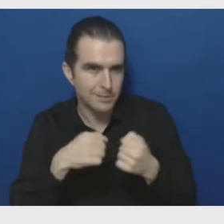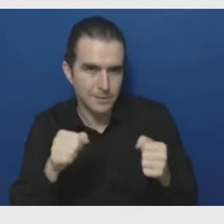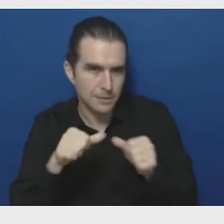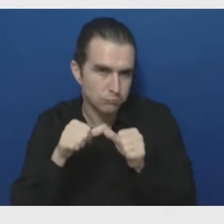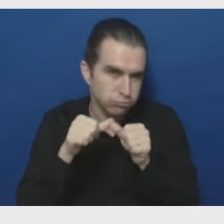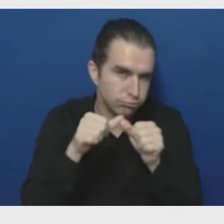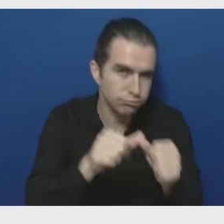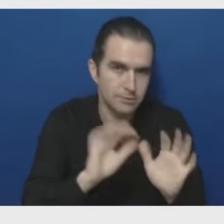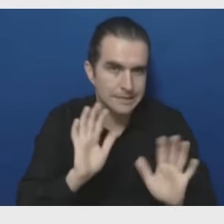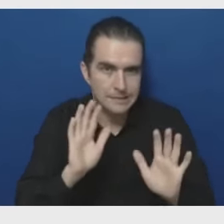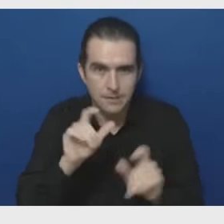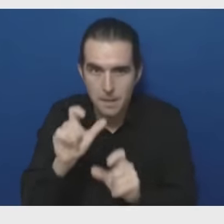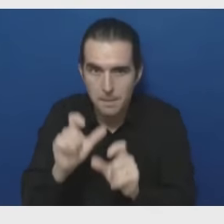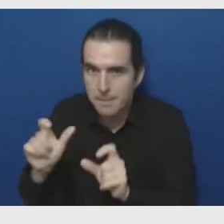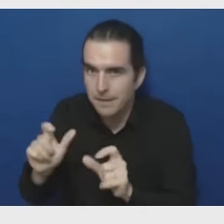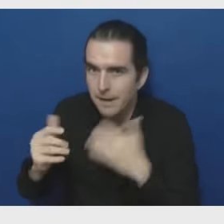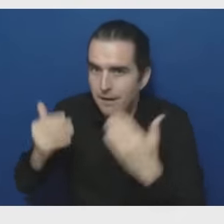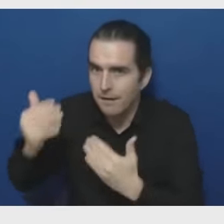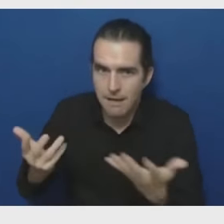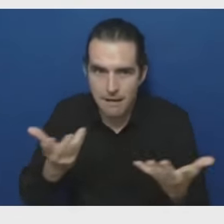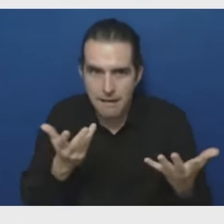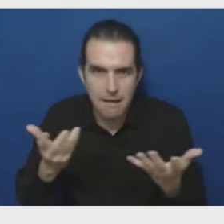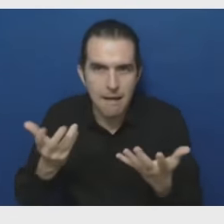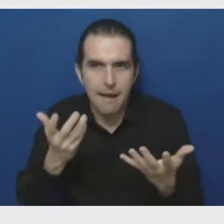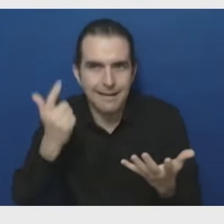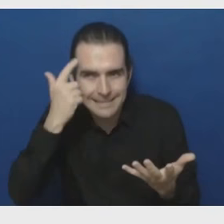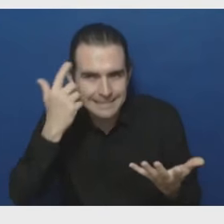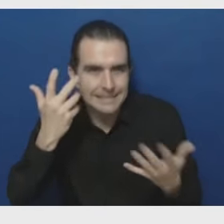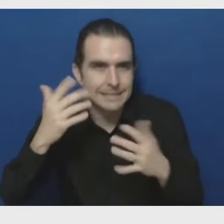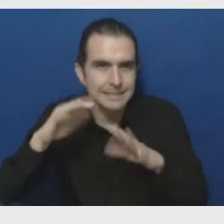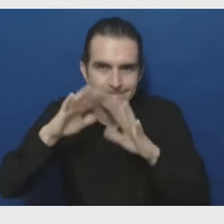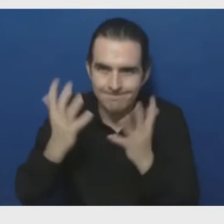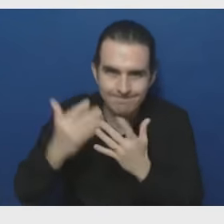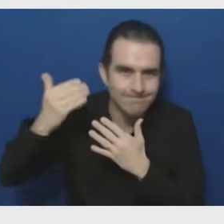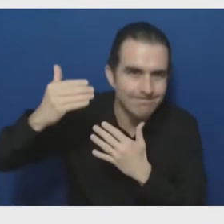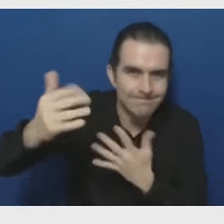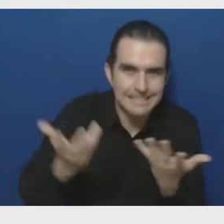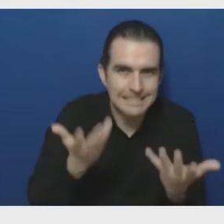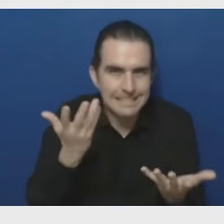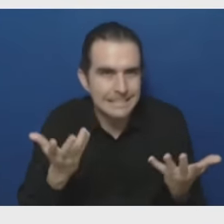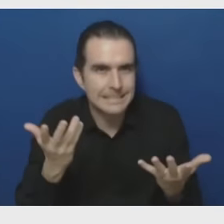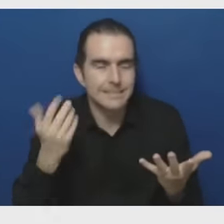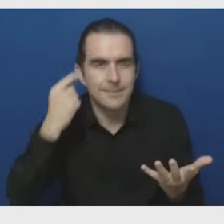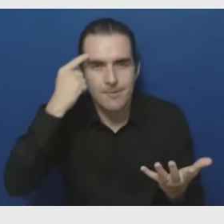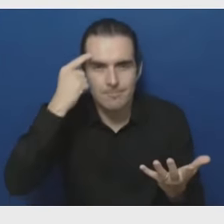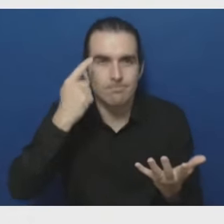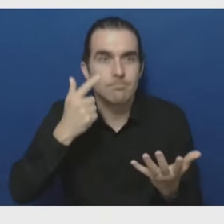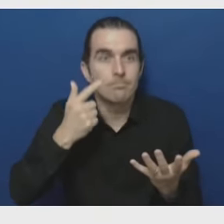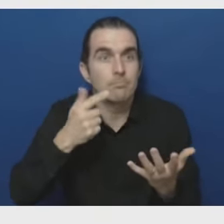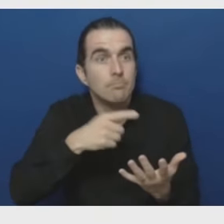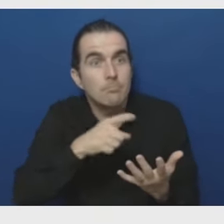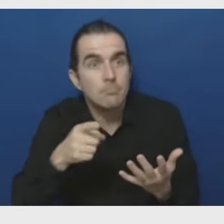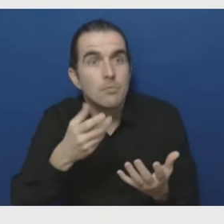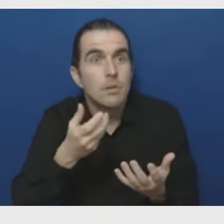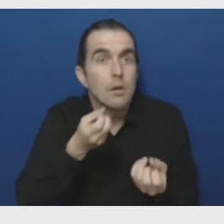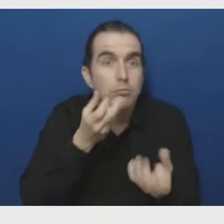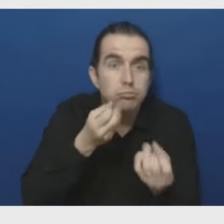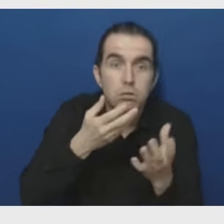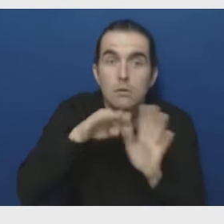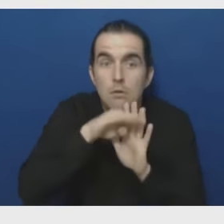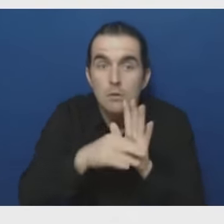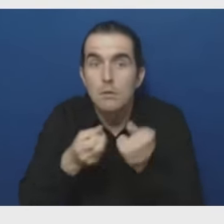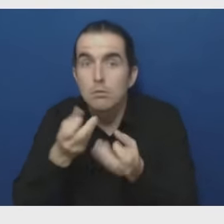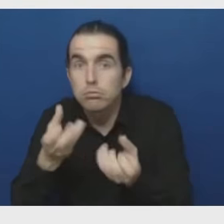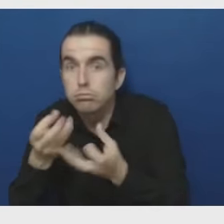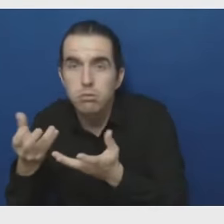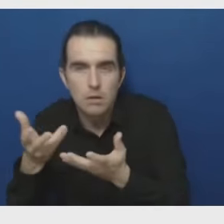projects which are not making the difference we need to get ahead of what is happening in terms of climate and meeting the 1.5 degrees. Let